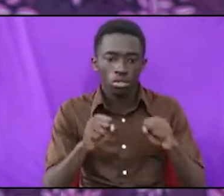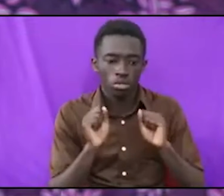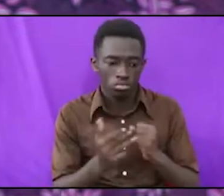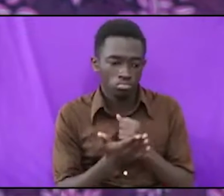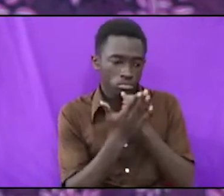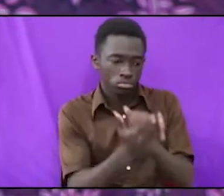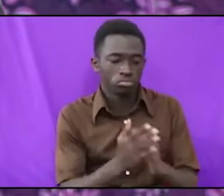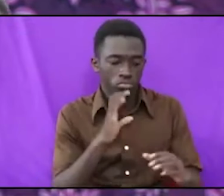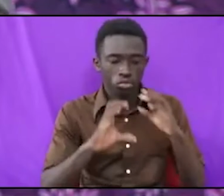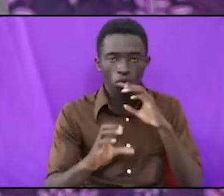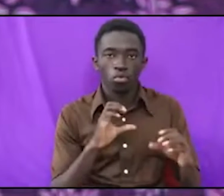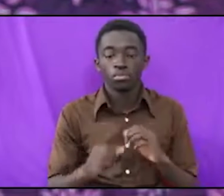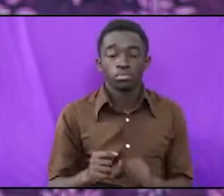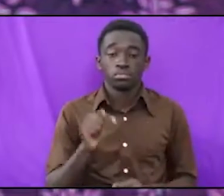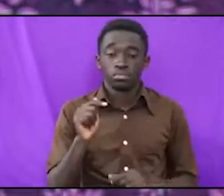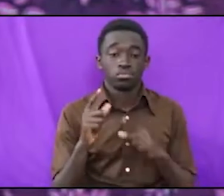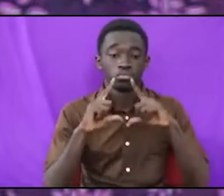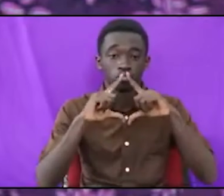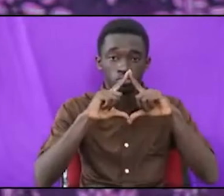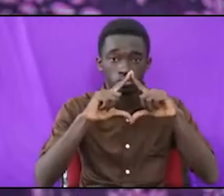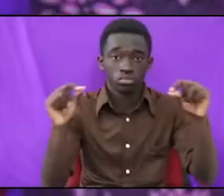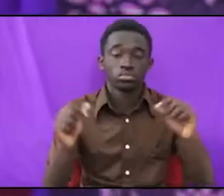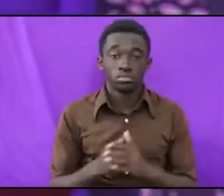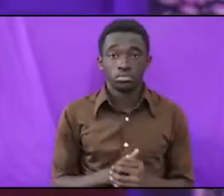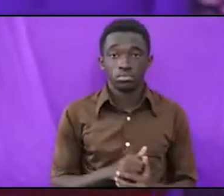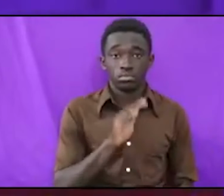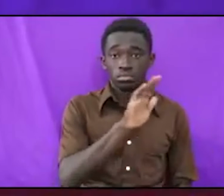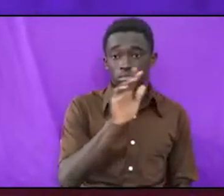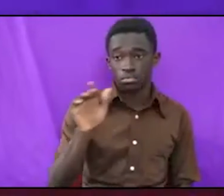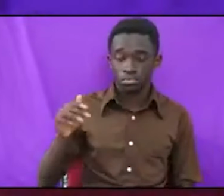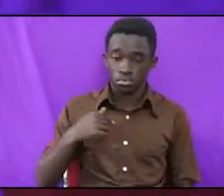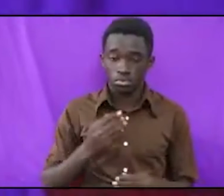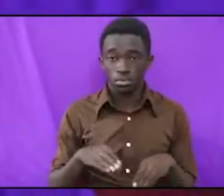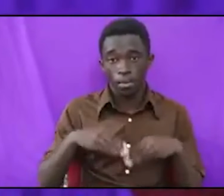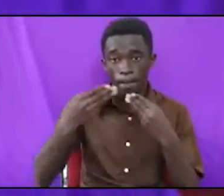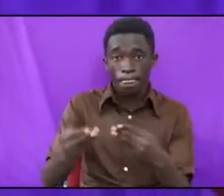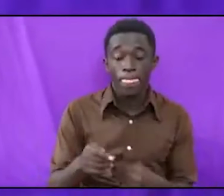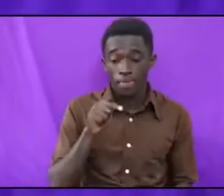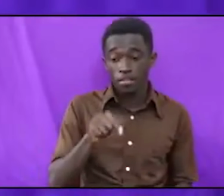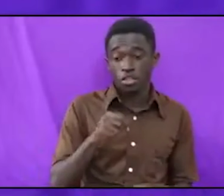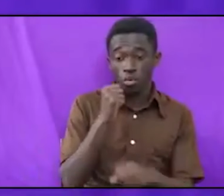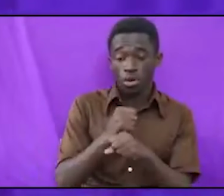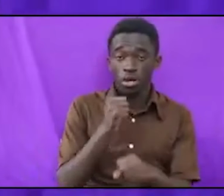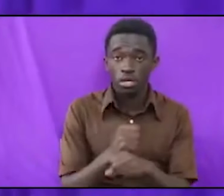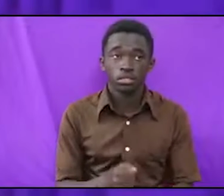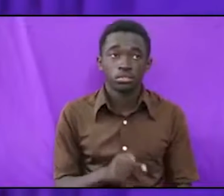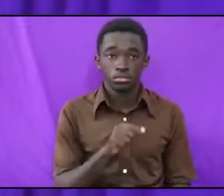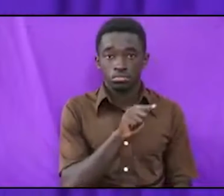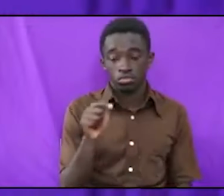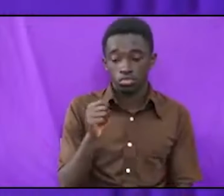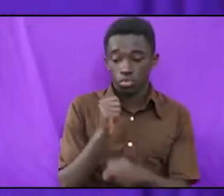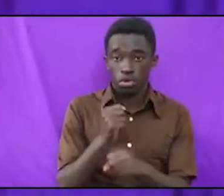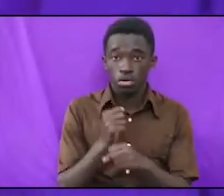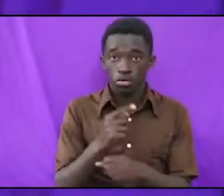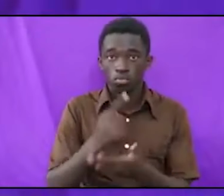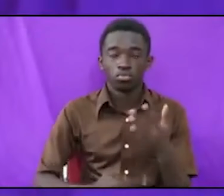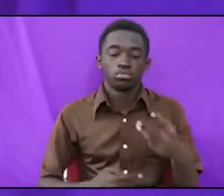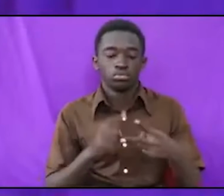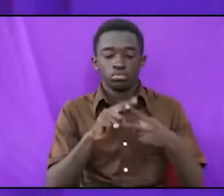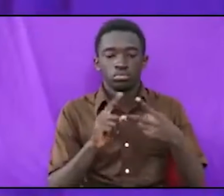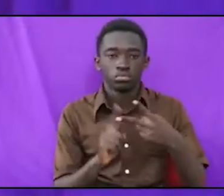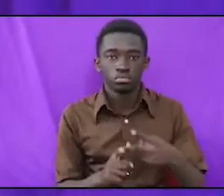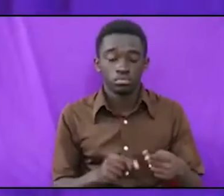kingdom, and tells them, I'm giving you an assignment, and this assignment is twofold. Number one,